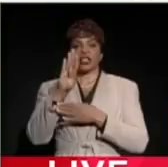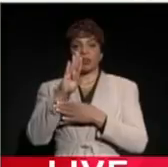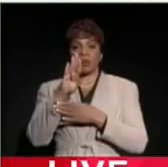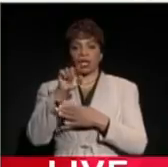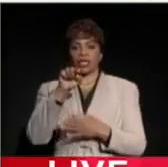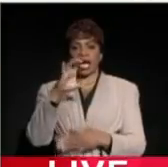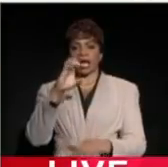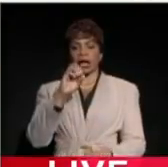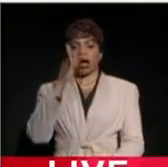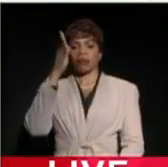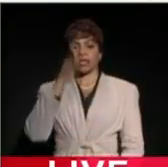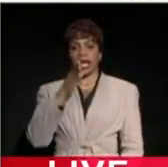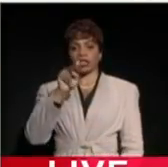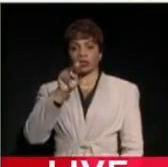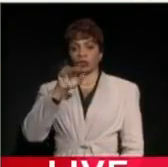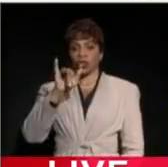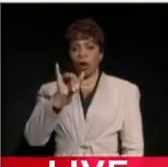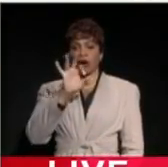Facebook.com/CBS New York and on